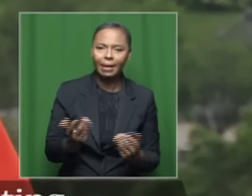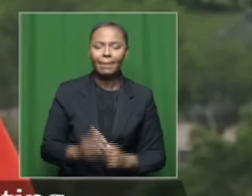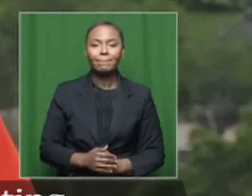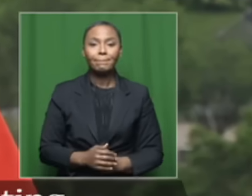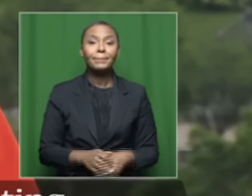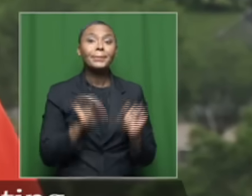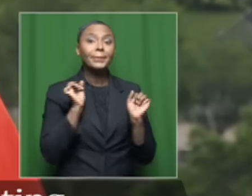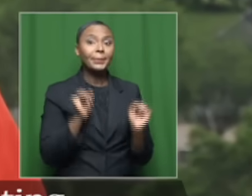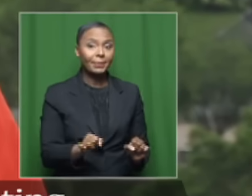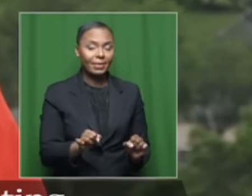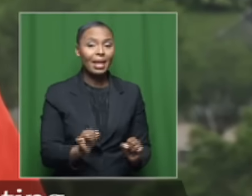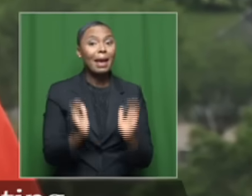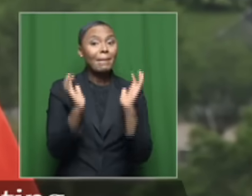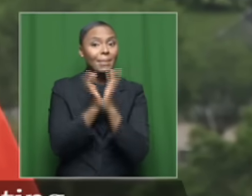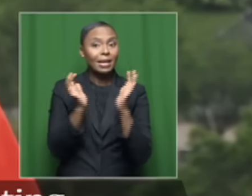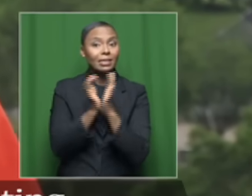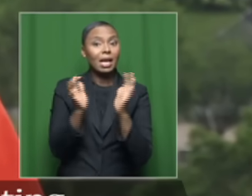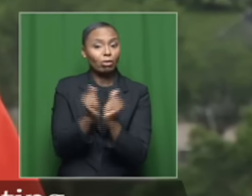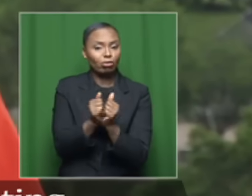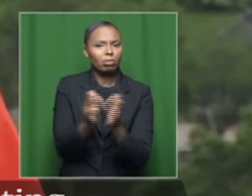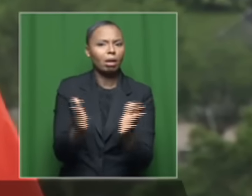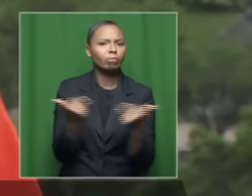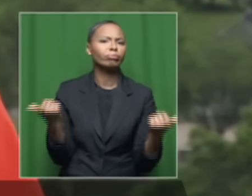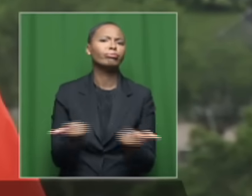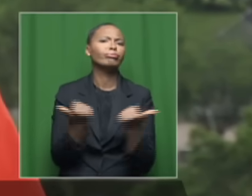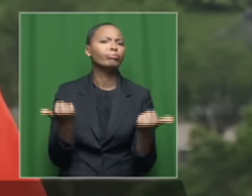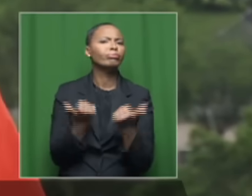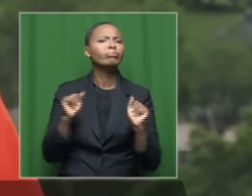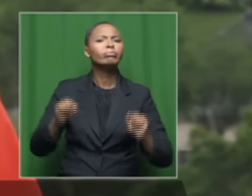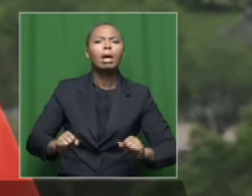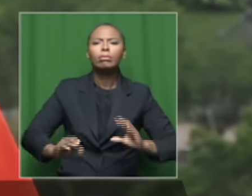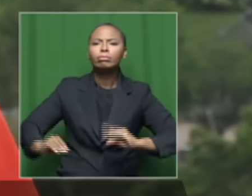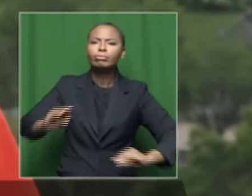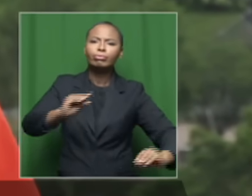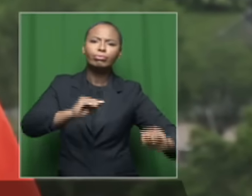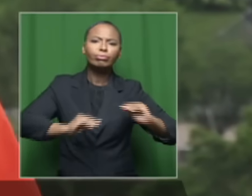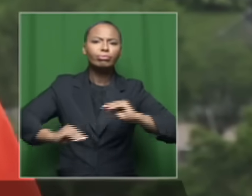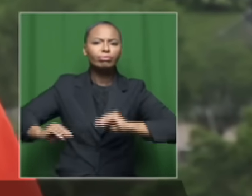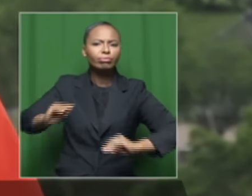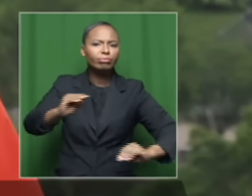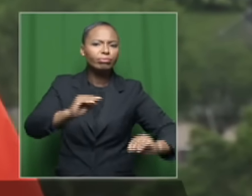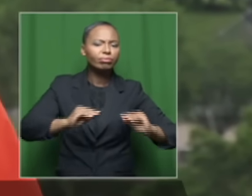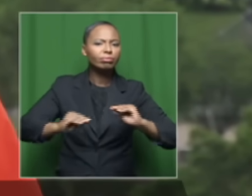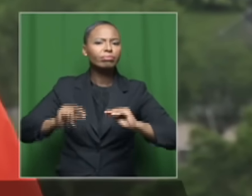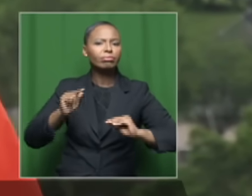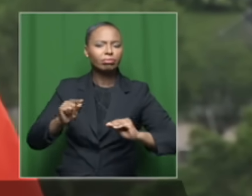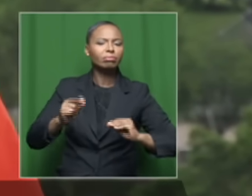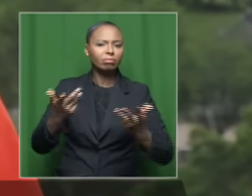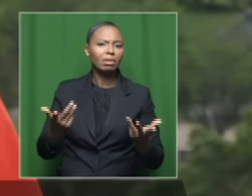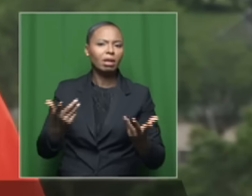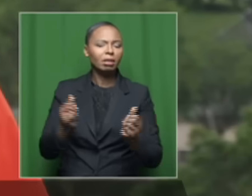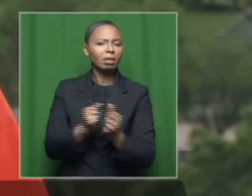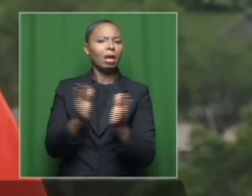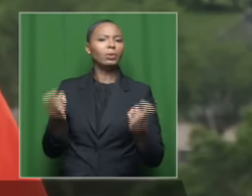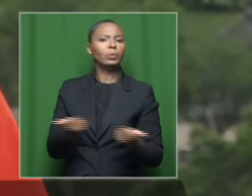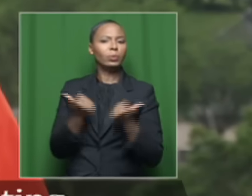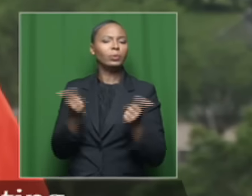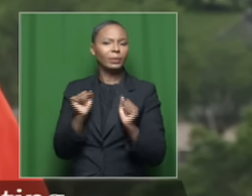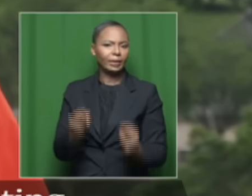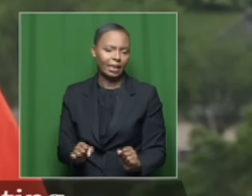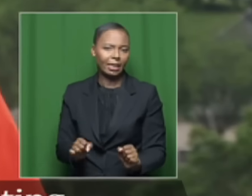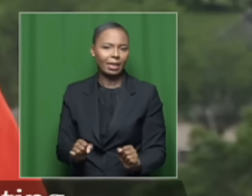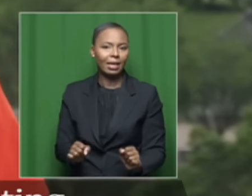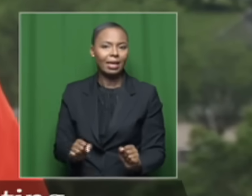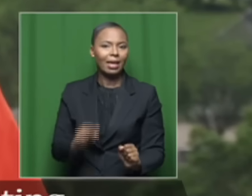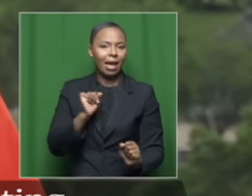That's right. This meeting began really, I thought, very well for South African President Cyril Ramaphosa. He